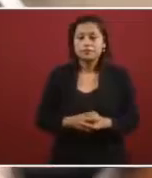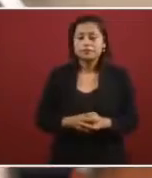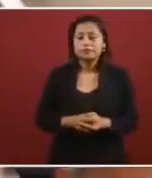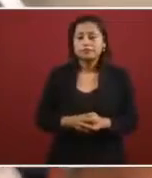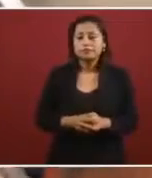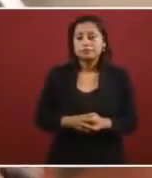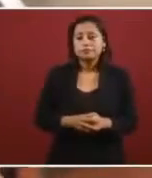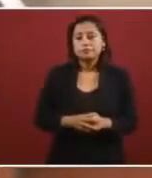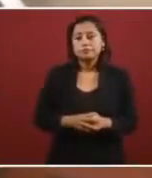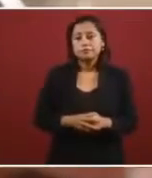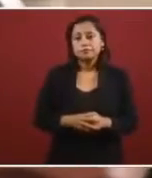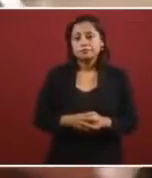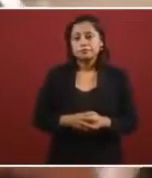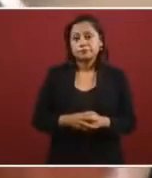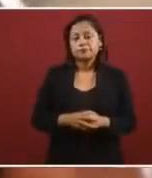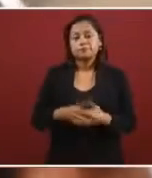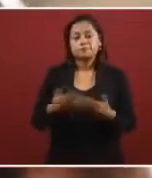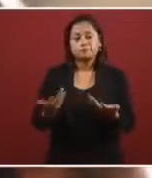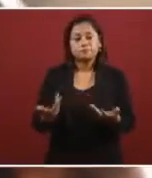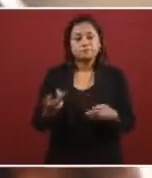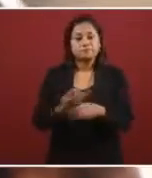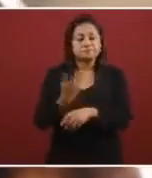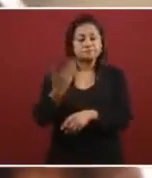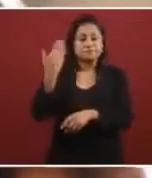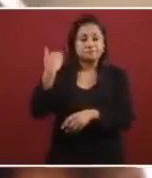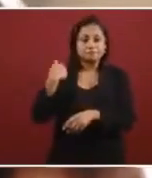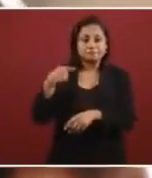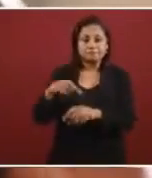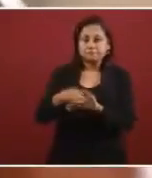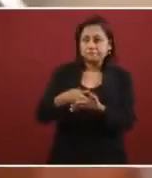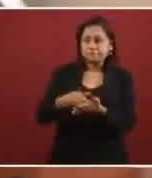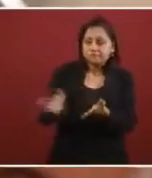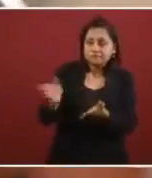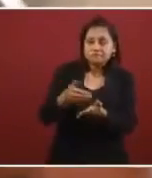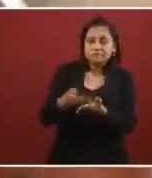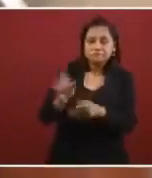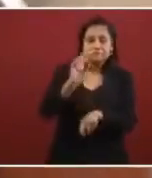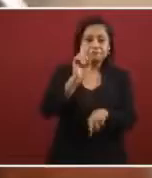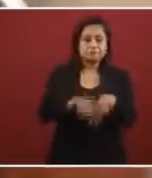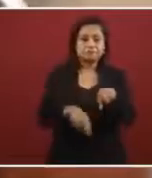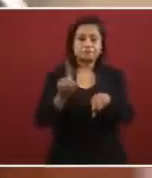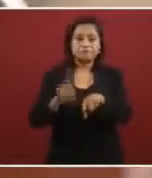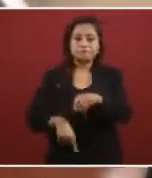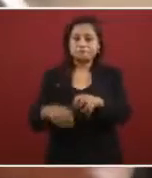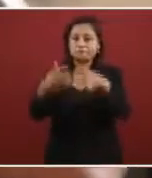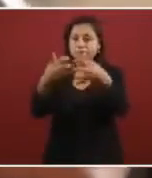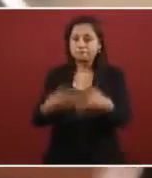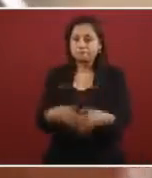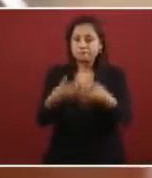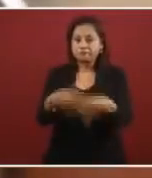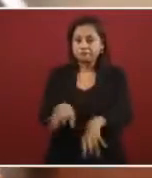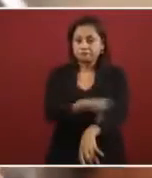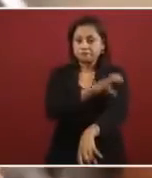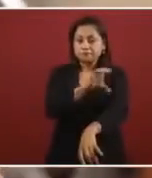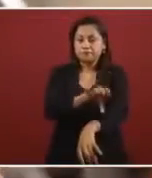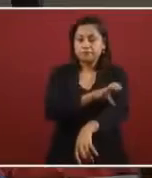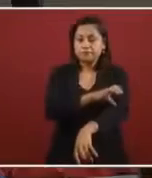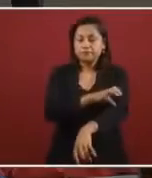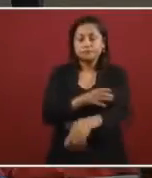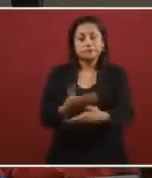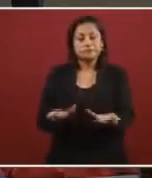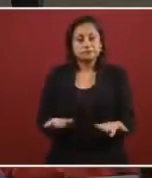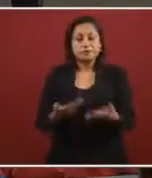de este desmantelamiento of del this sector eléctrico, dismantling presidente, of the electric sector,